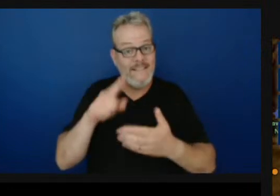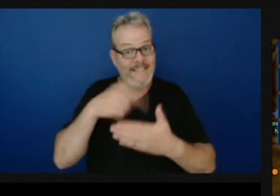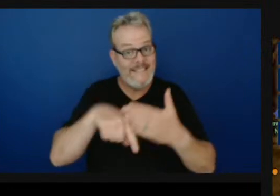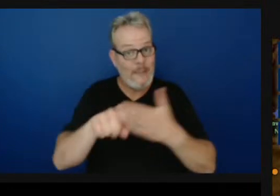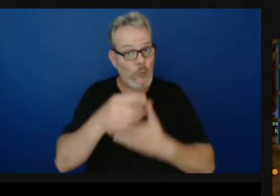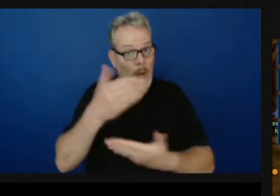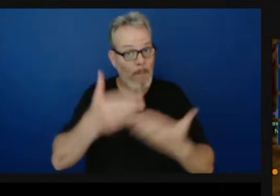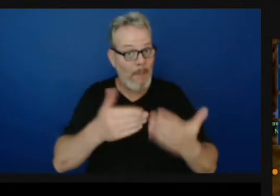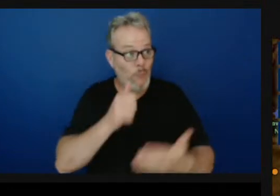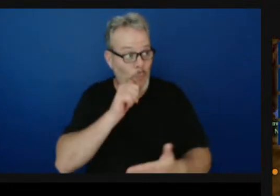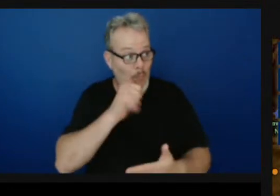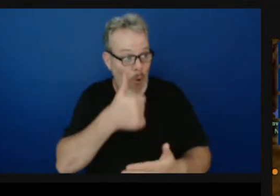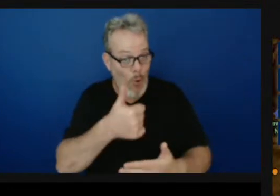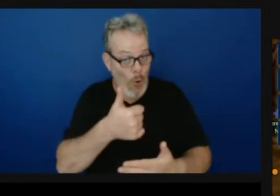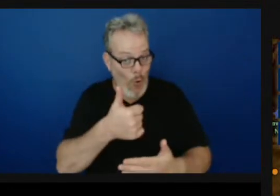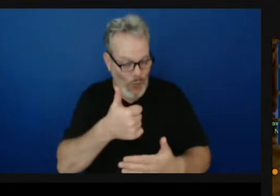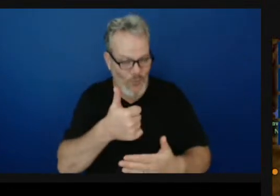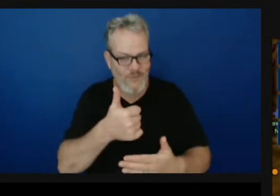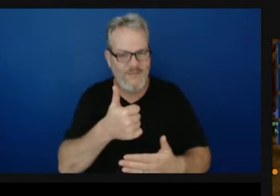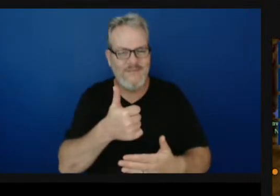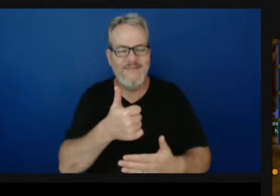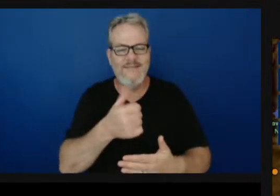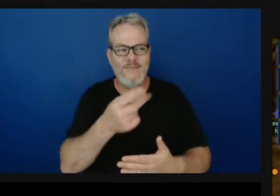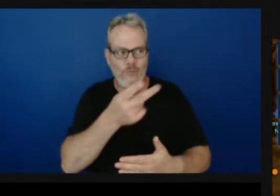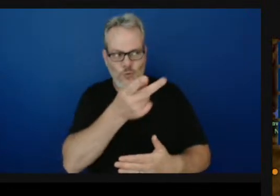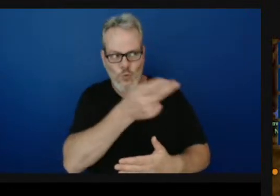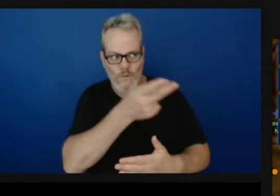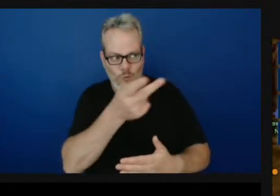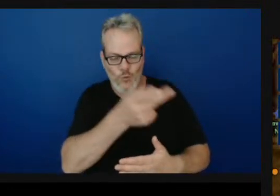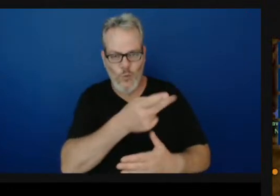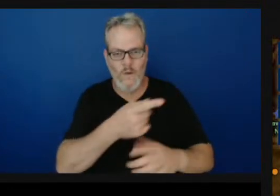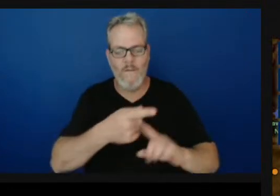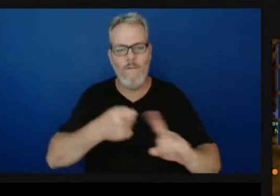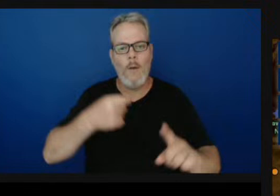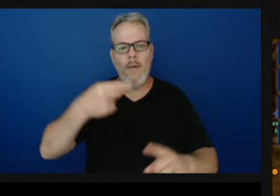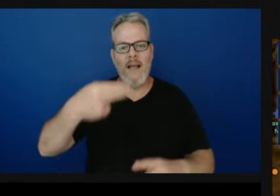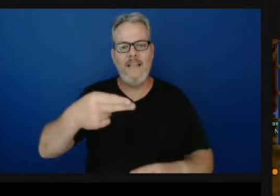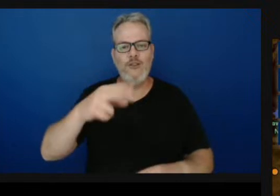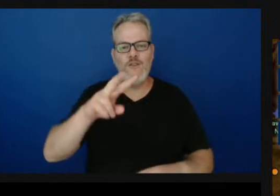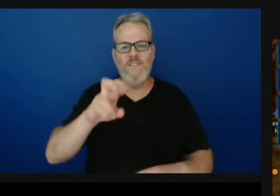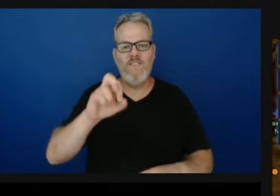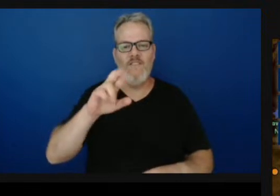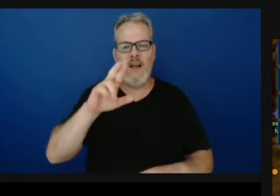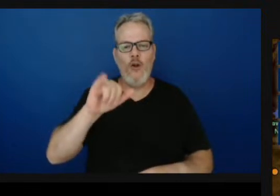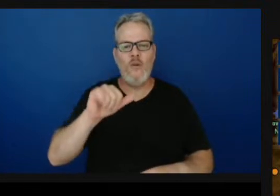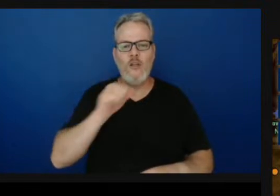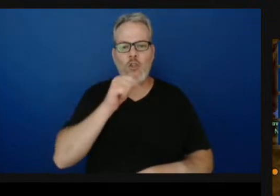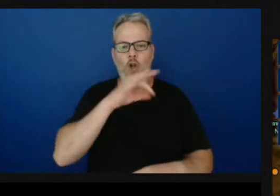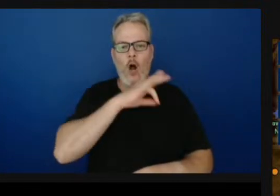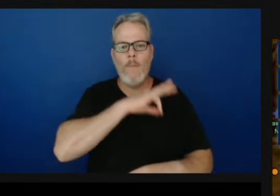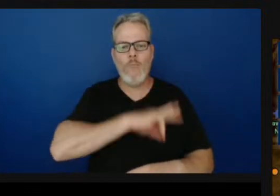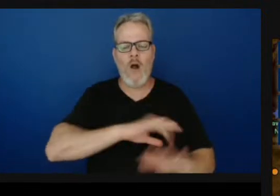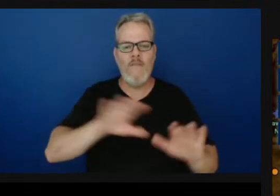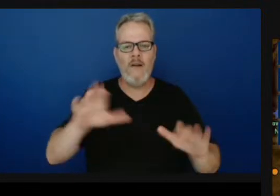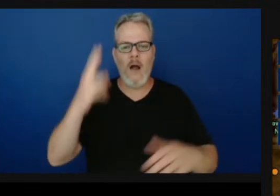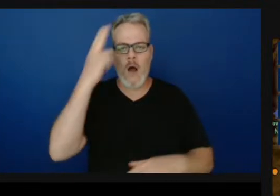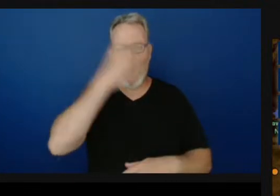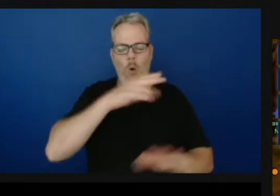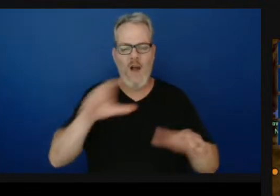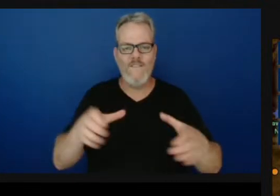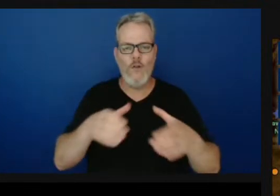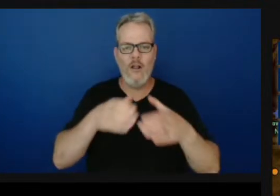or tomorrow for these two guys, from HVERI, the nonprofit Hawaiian Volcano Education and Resilience